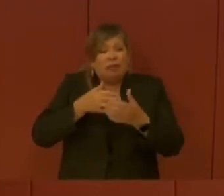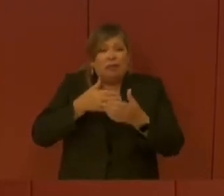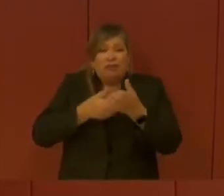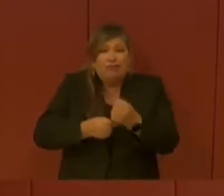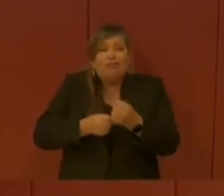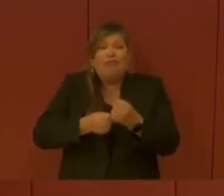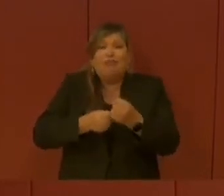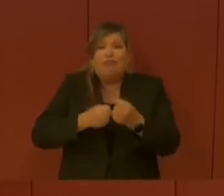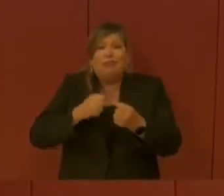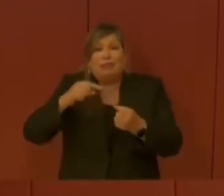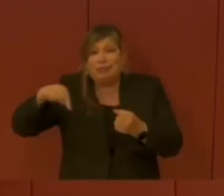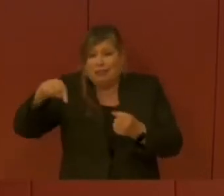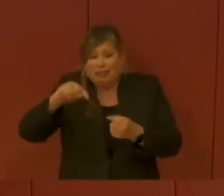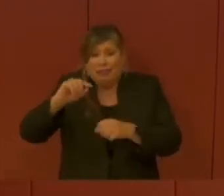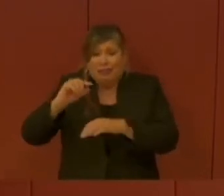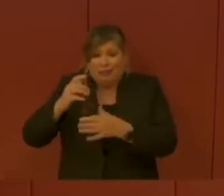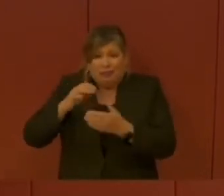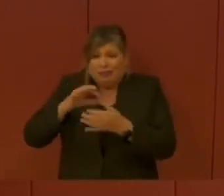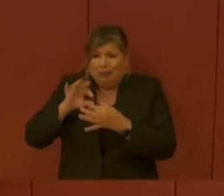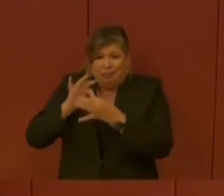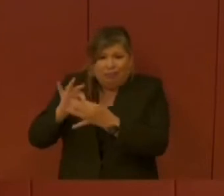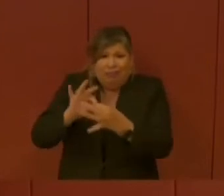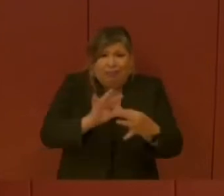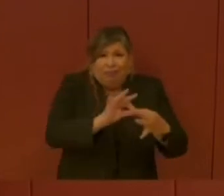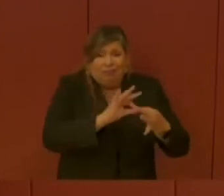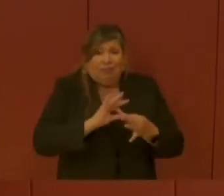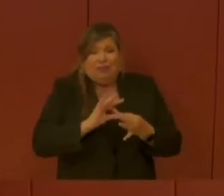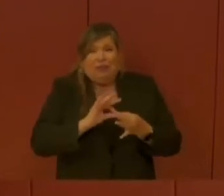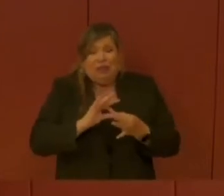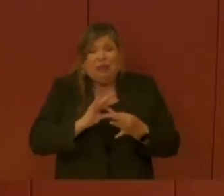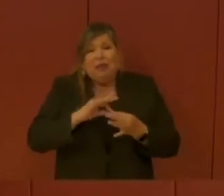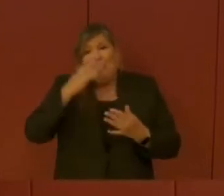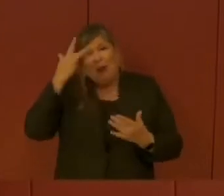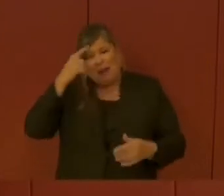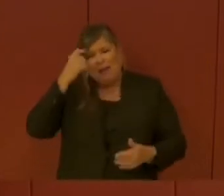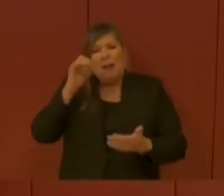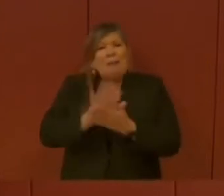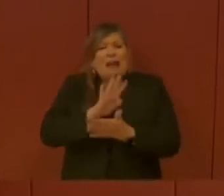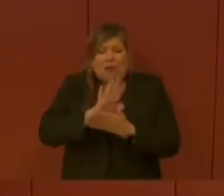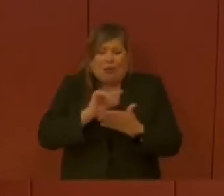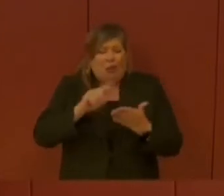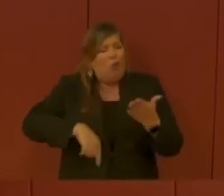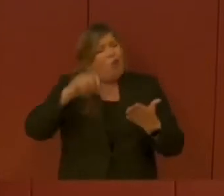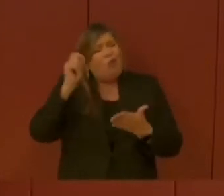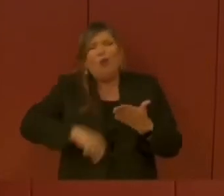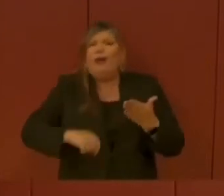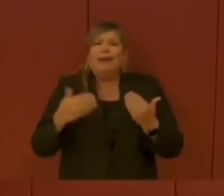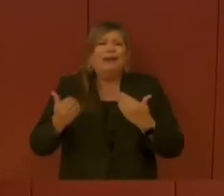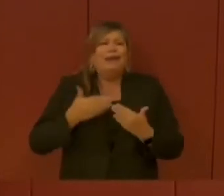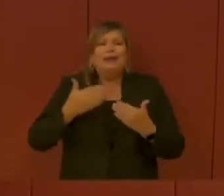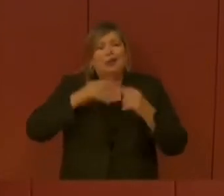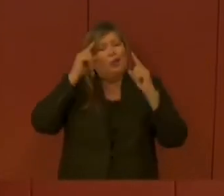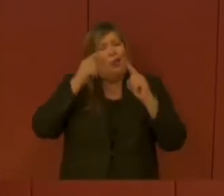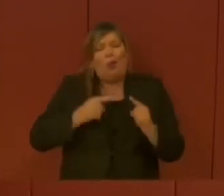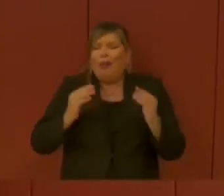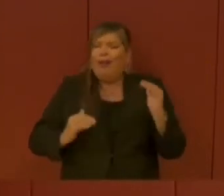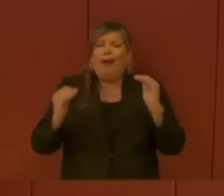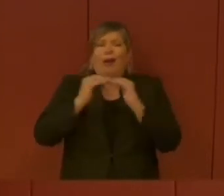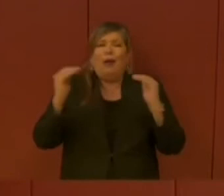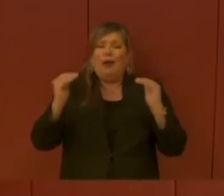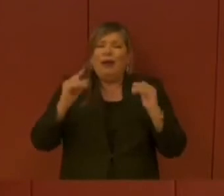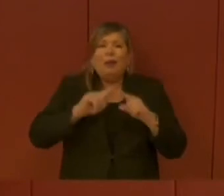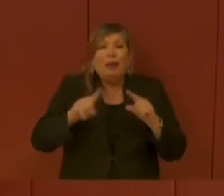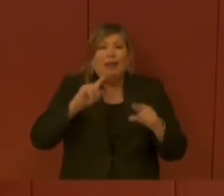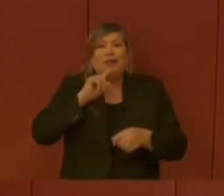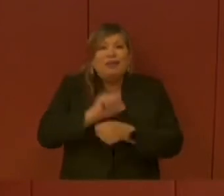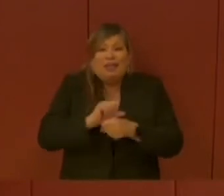point that if we're going to achieve the easy to do on paper, but hard to do in reality, goals of equity, we're gonna have to